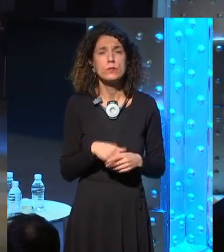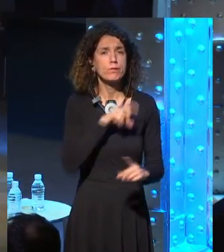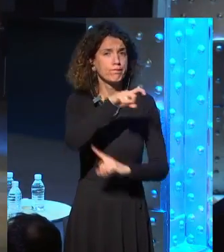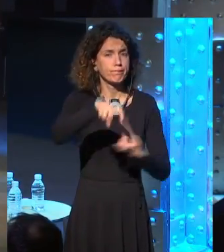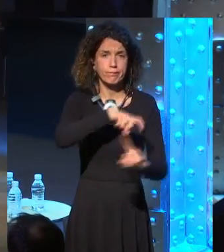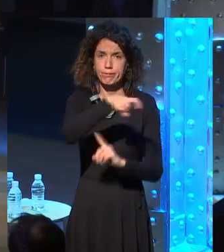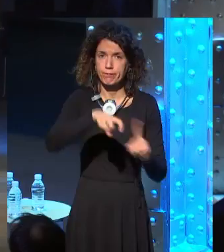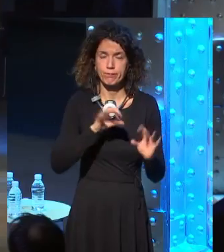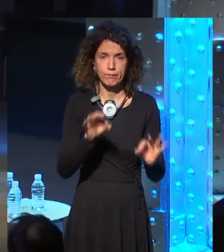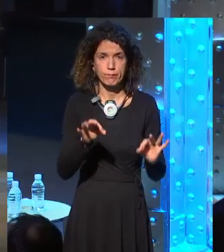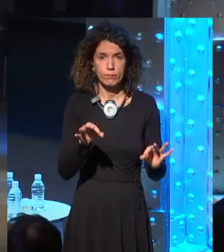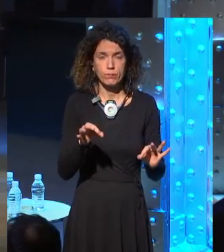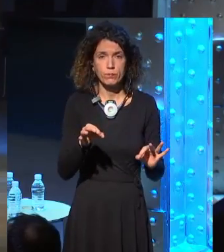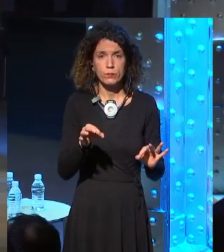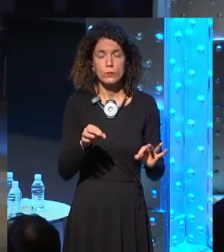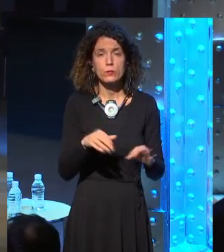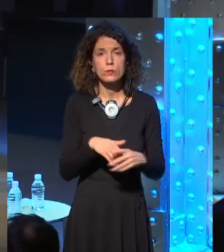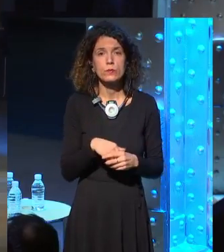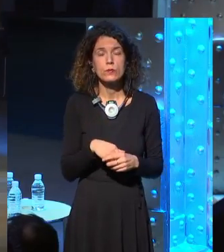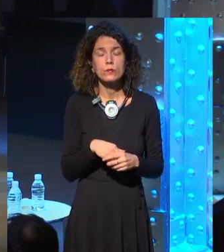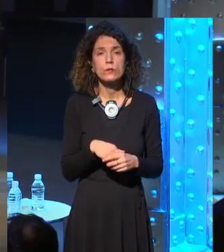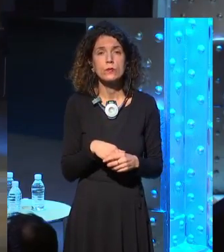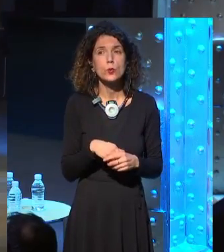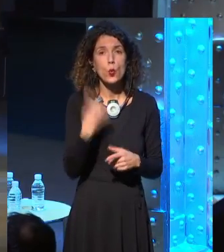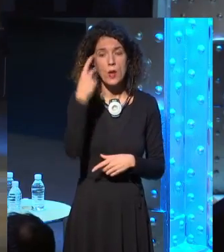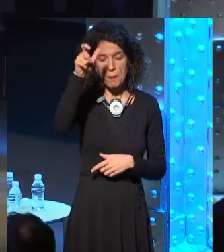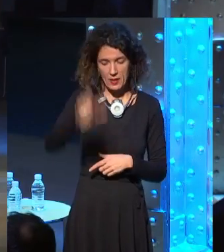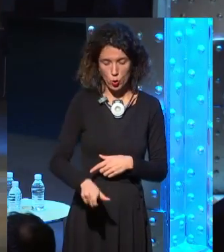Norway will experience 2 or more traumatic life events.